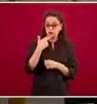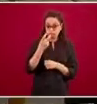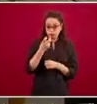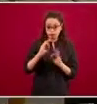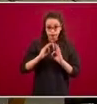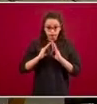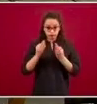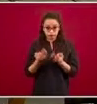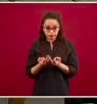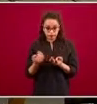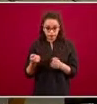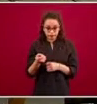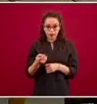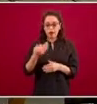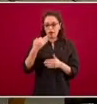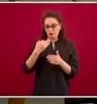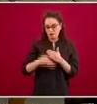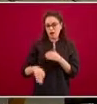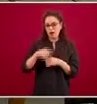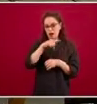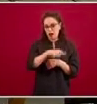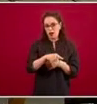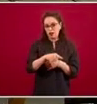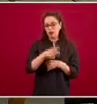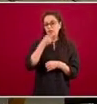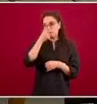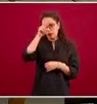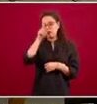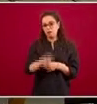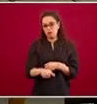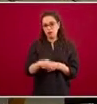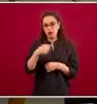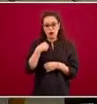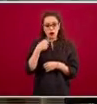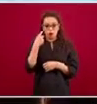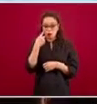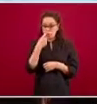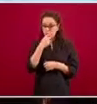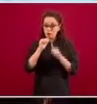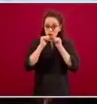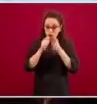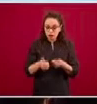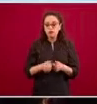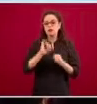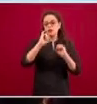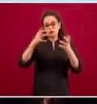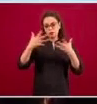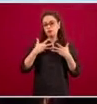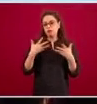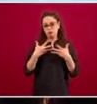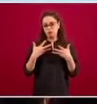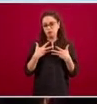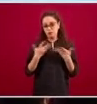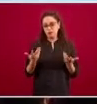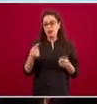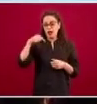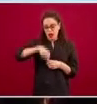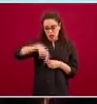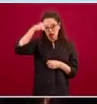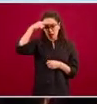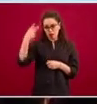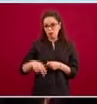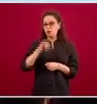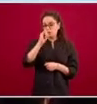right? But that's part of the model. That is contemplated. That phenomenon is contemplated on the